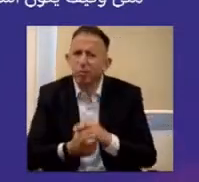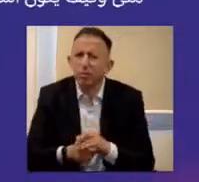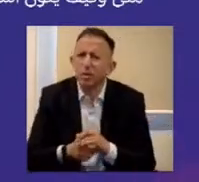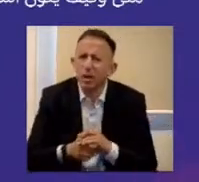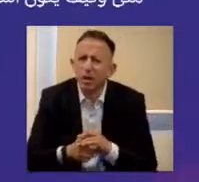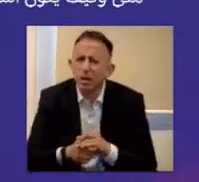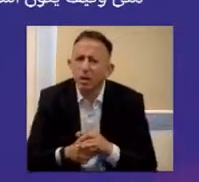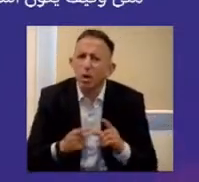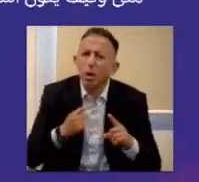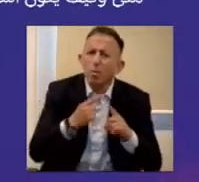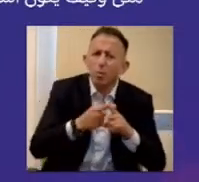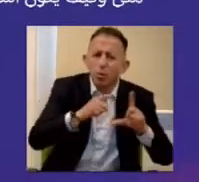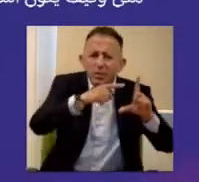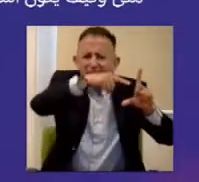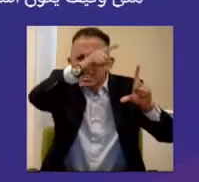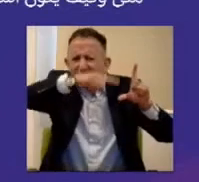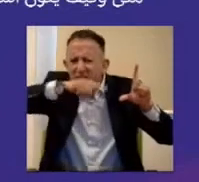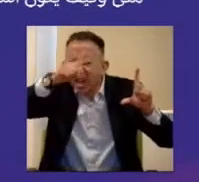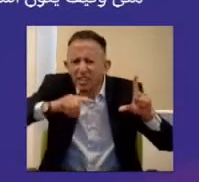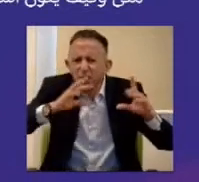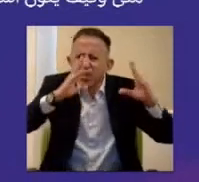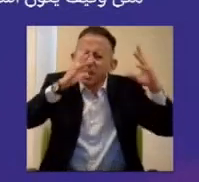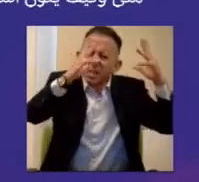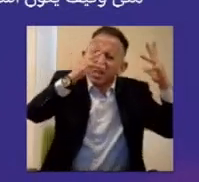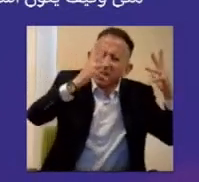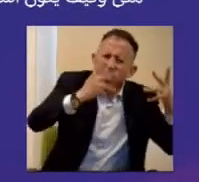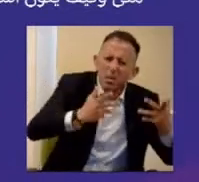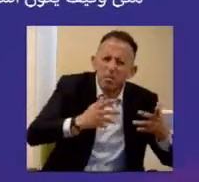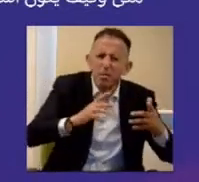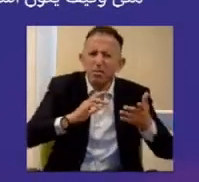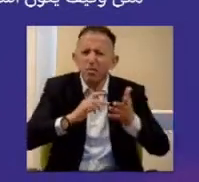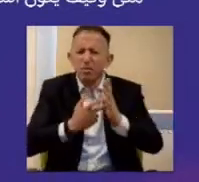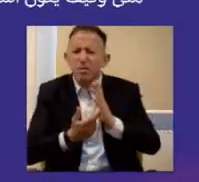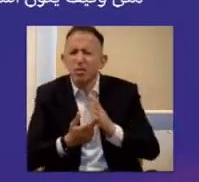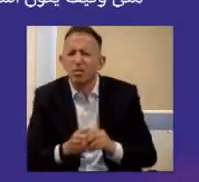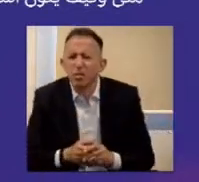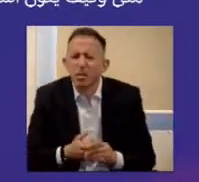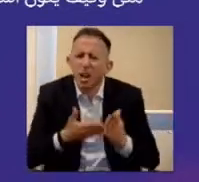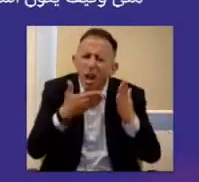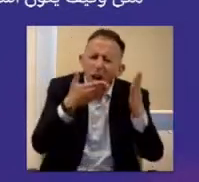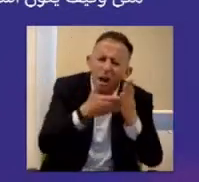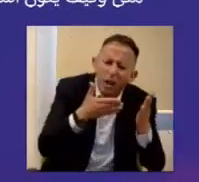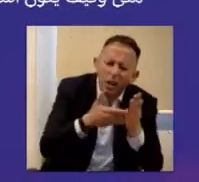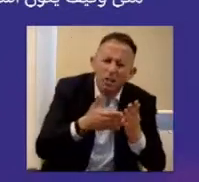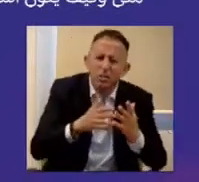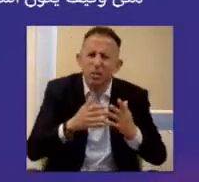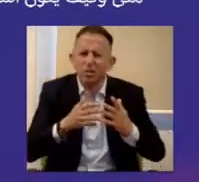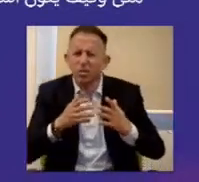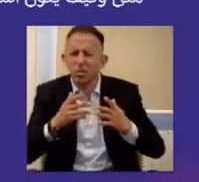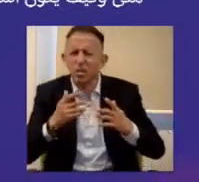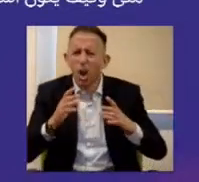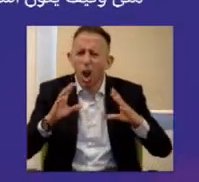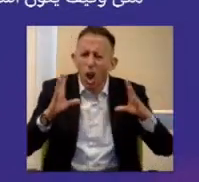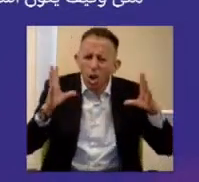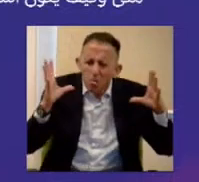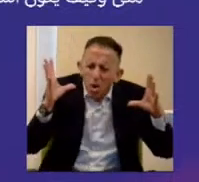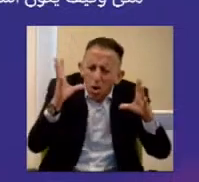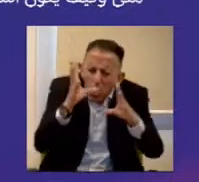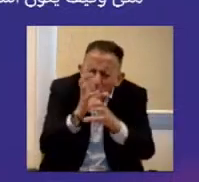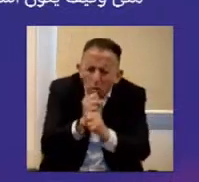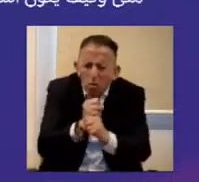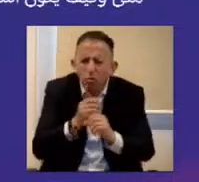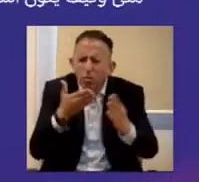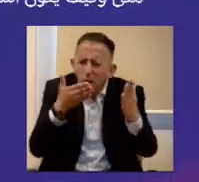data analysis, and optimization constraints, and all kinds of applied mathematics. And these four classes of